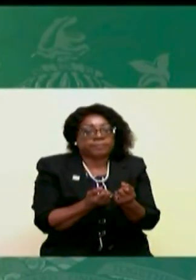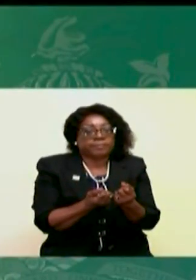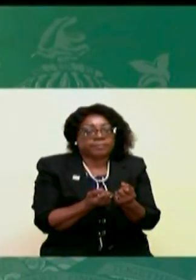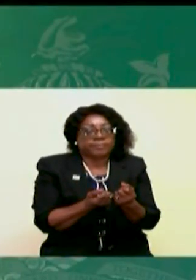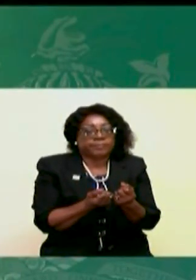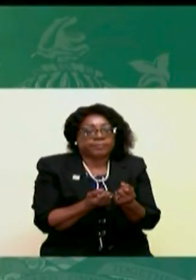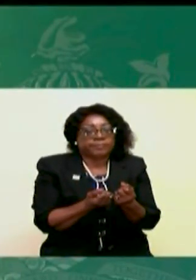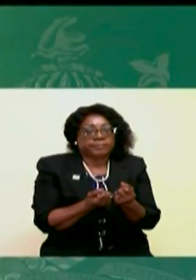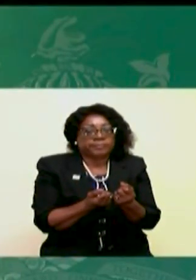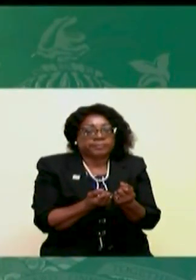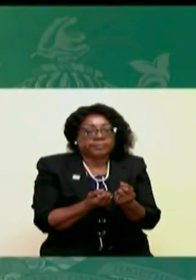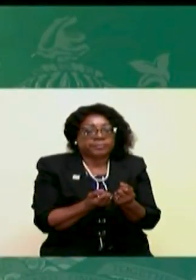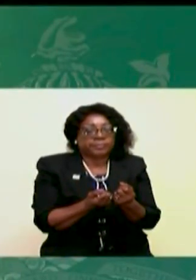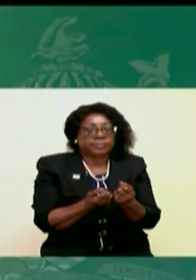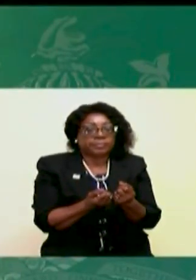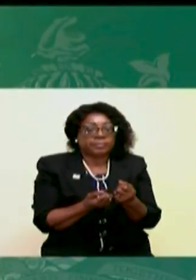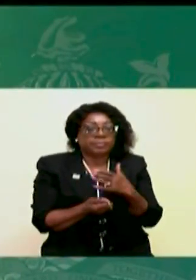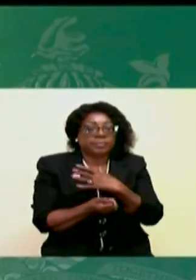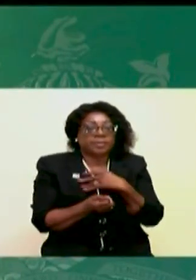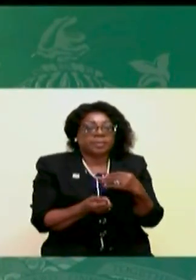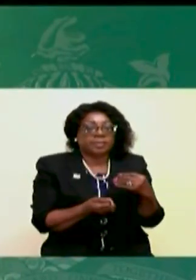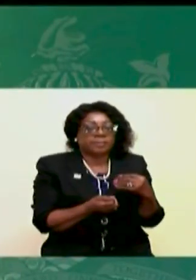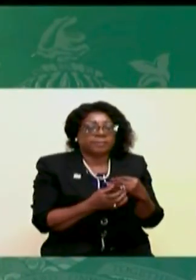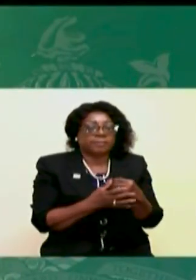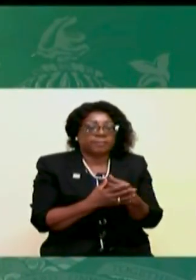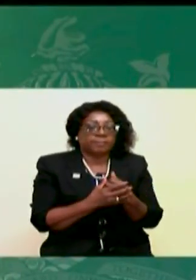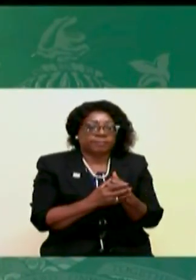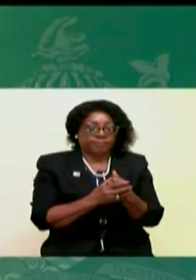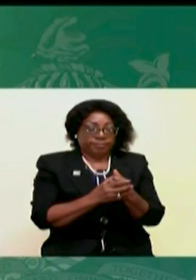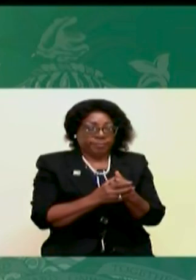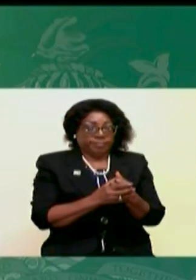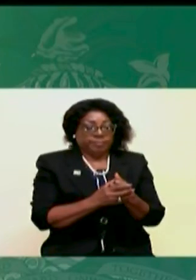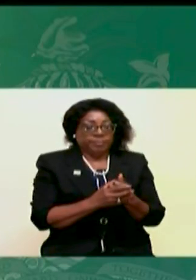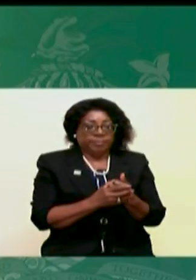This is a team. And this is a team.